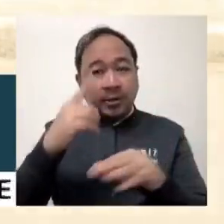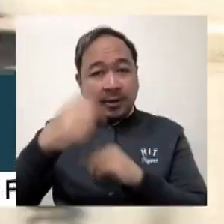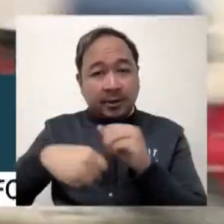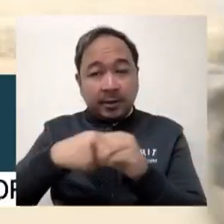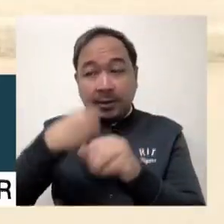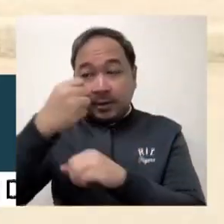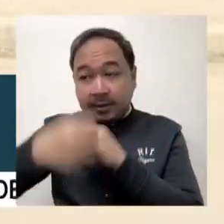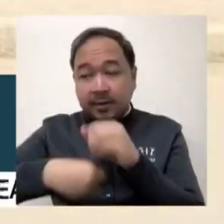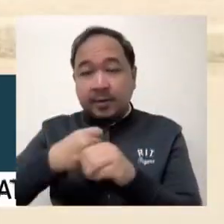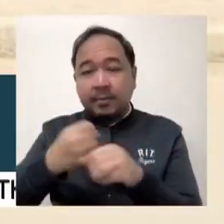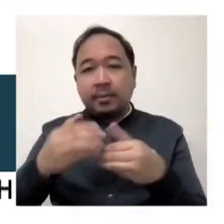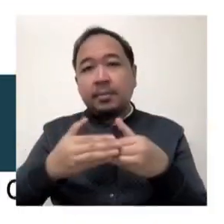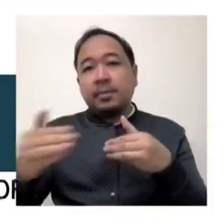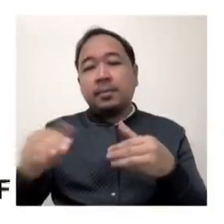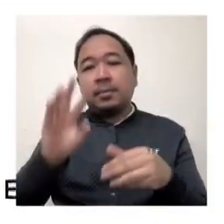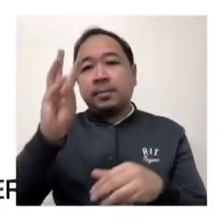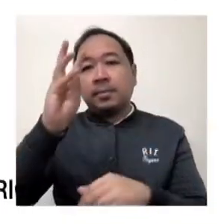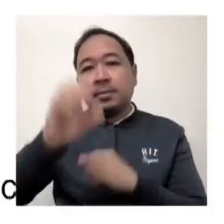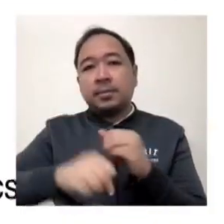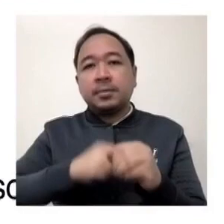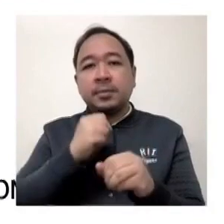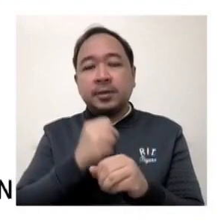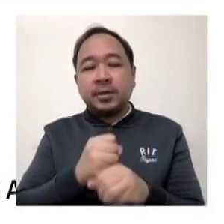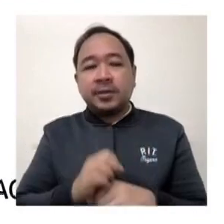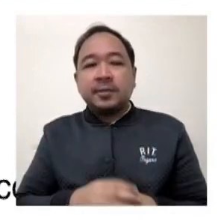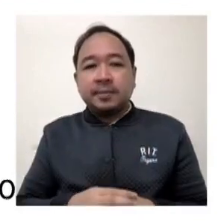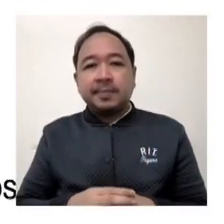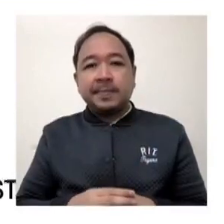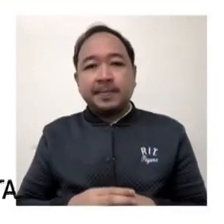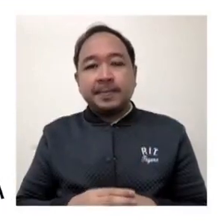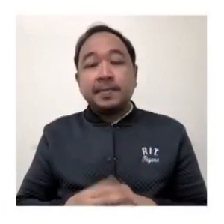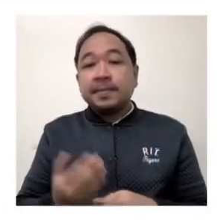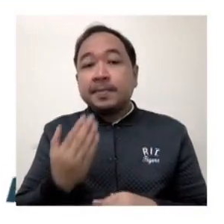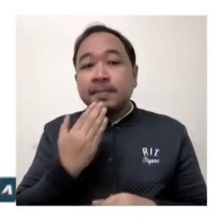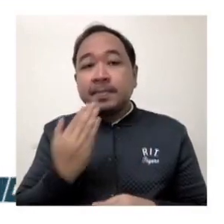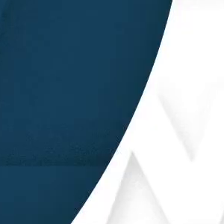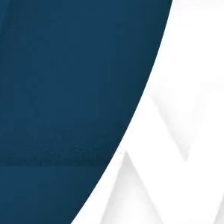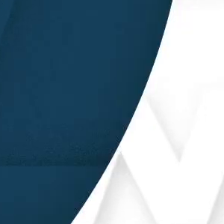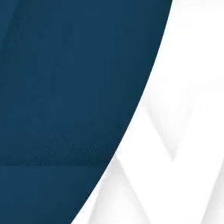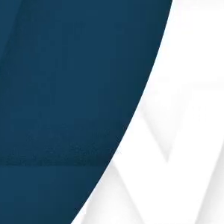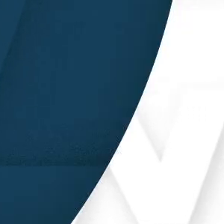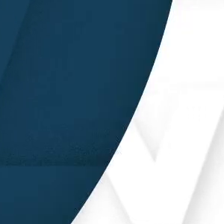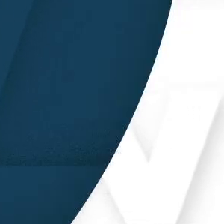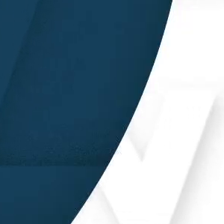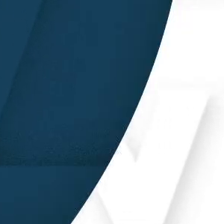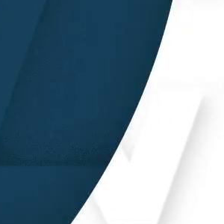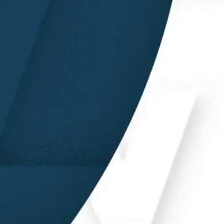Carmina. Thanks a lot, Katrina Domingo there joining us live from NAIC in Cavite. Thanks, Kat.